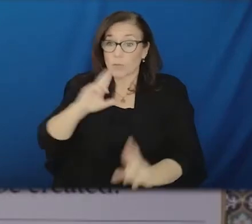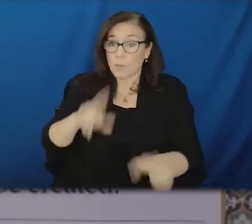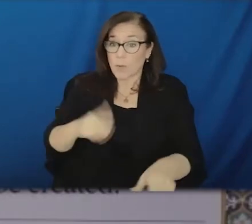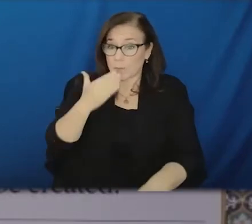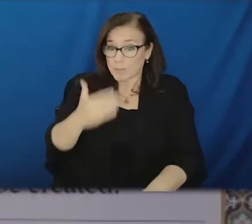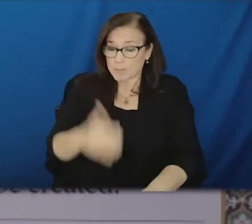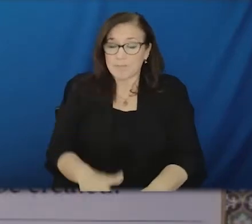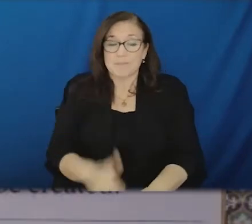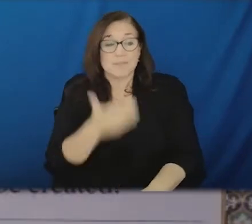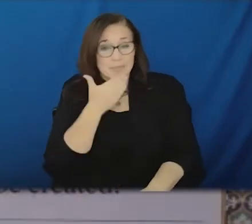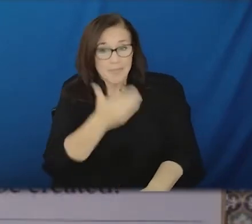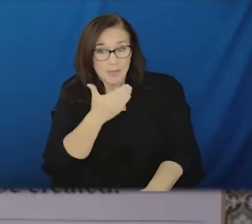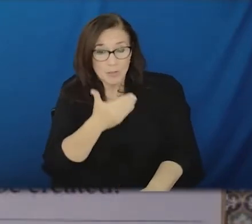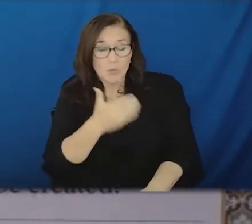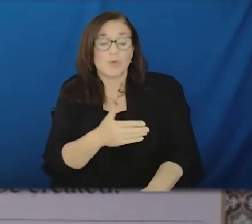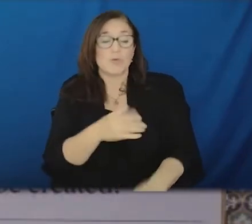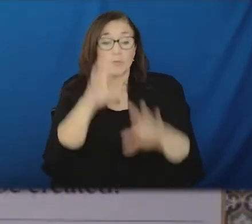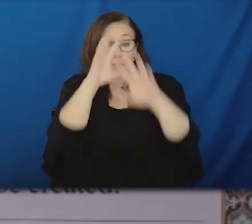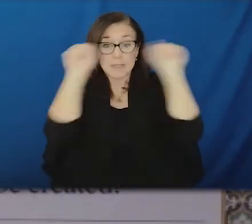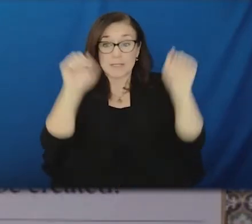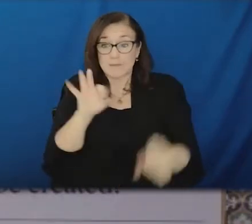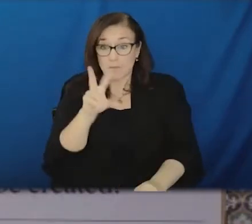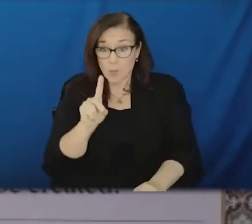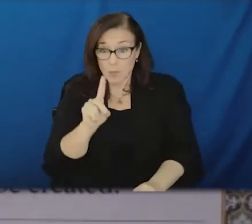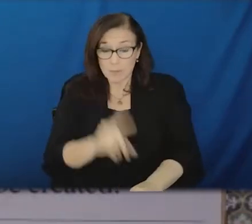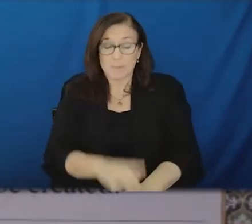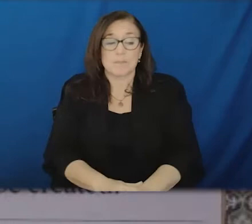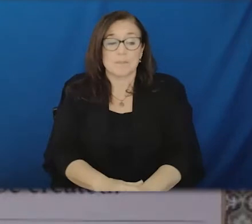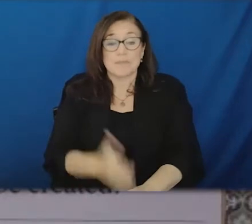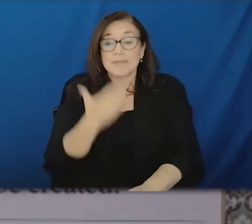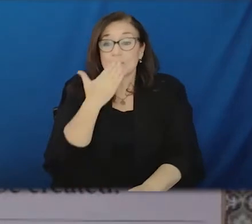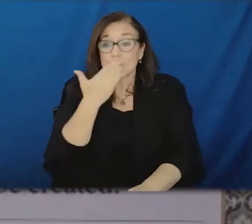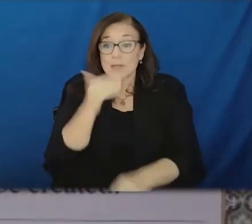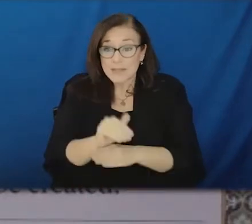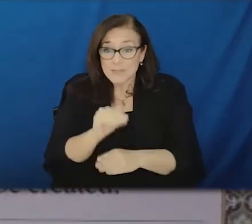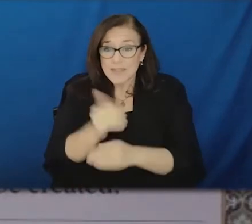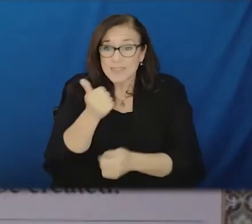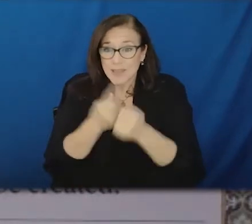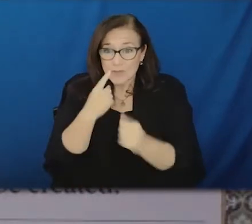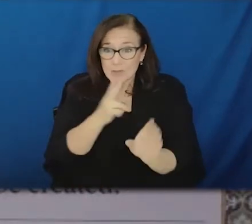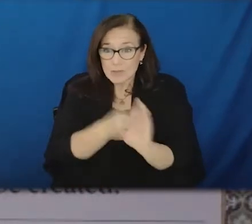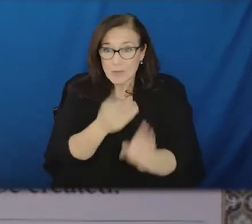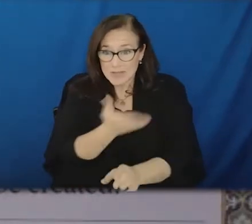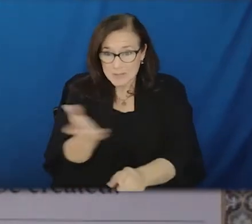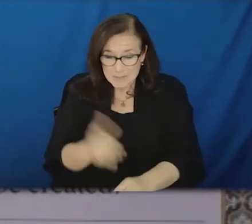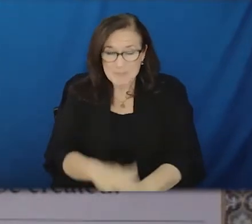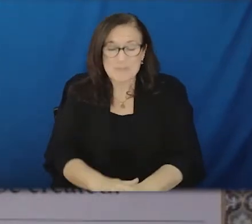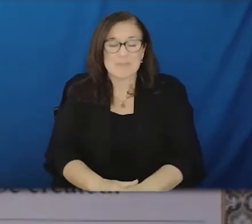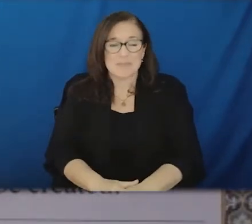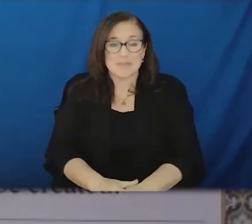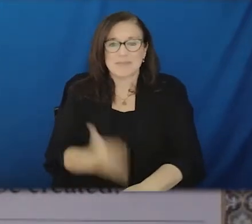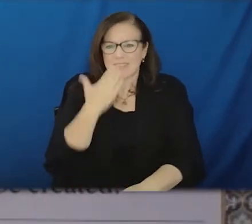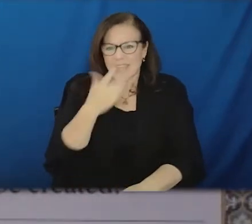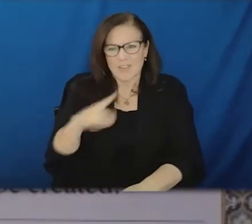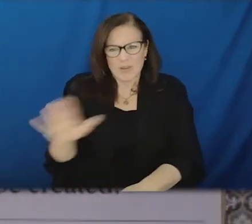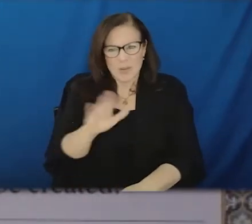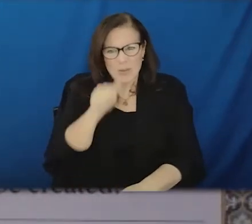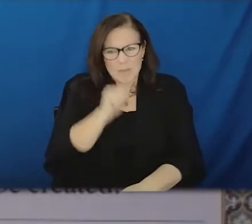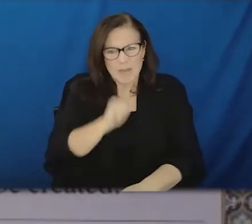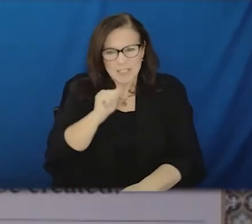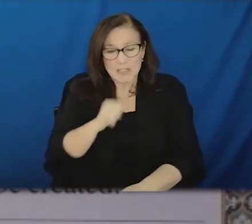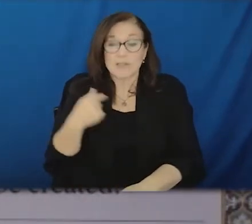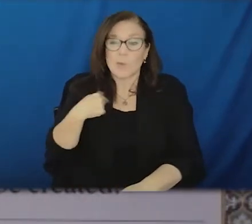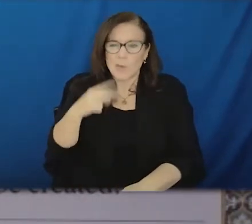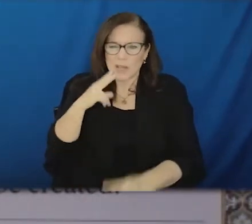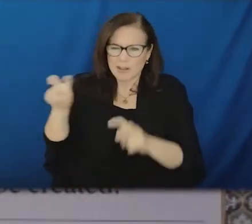you very much, Board President Ford. Good evening, everyone. Thank you for joining us this evening and for being so patient as we also